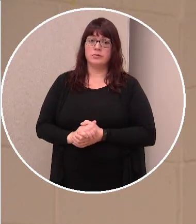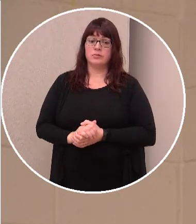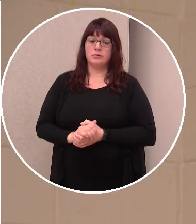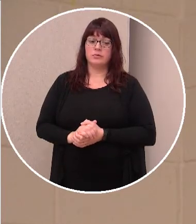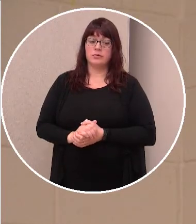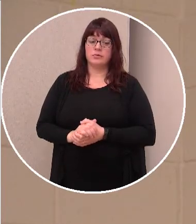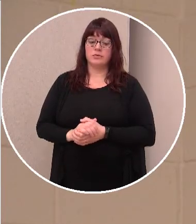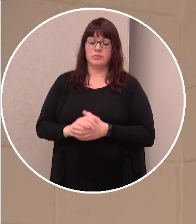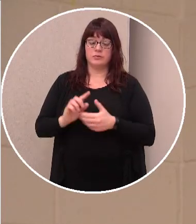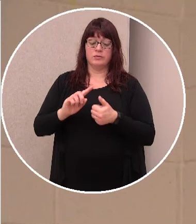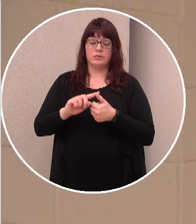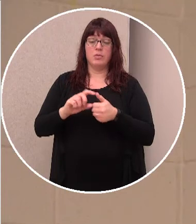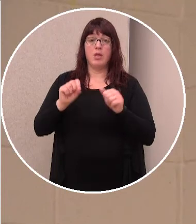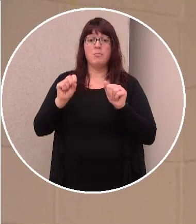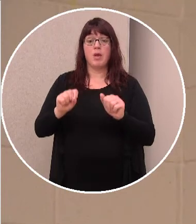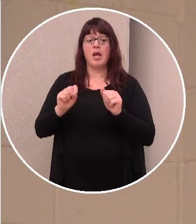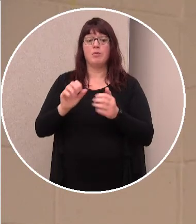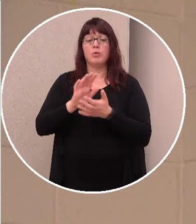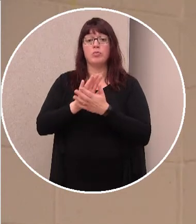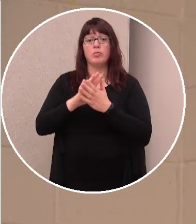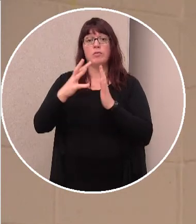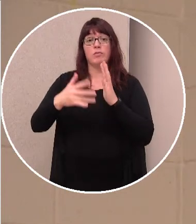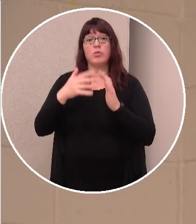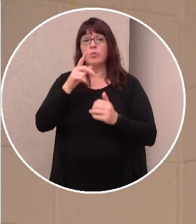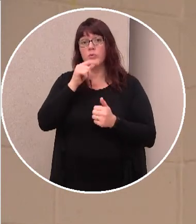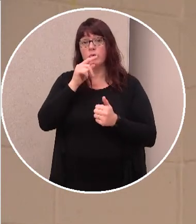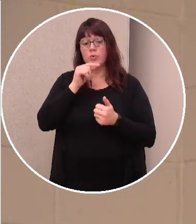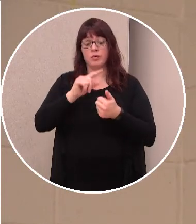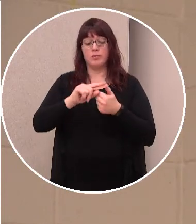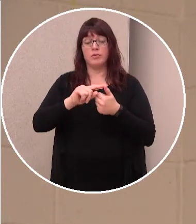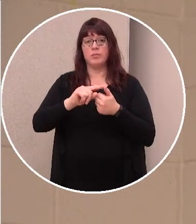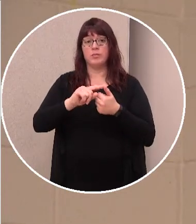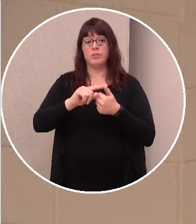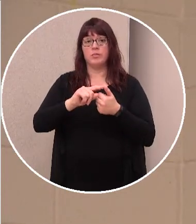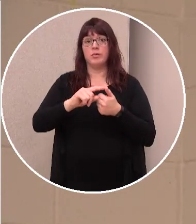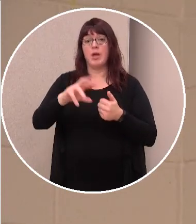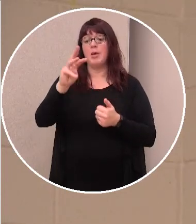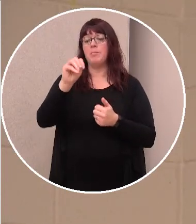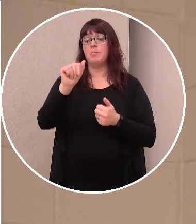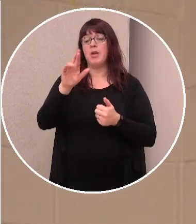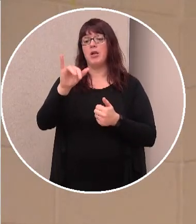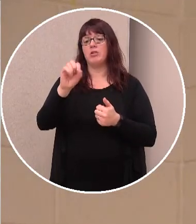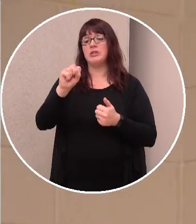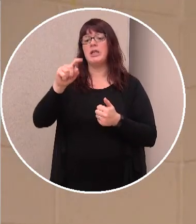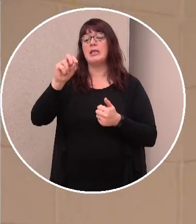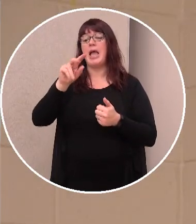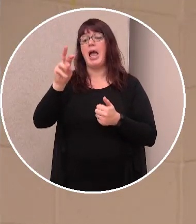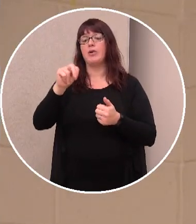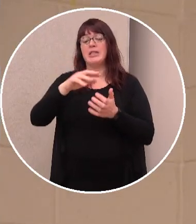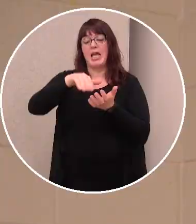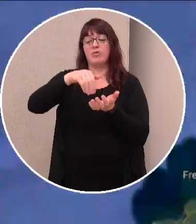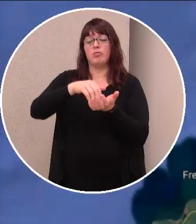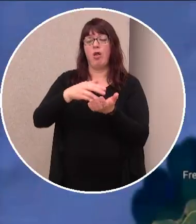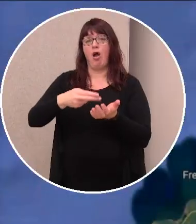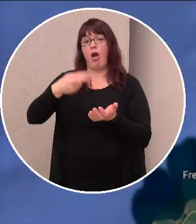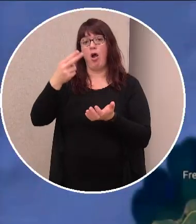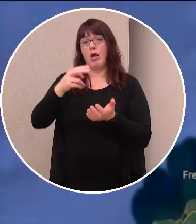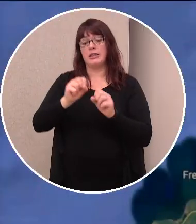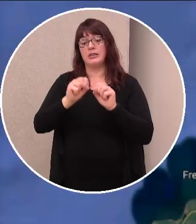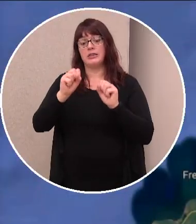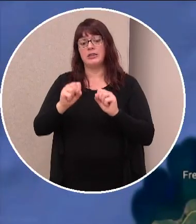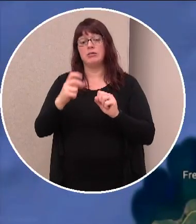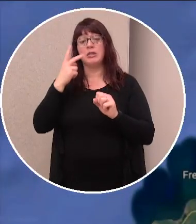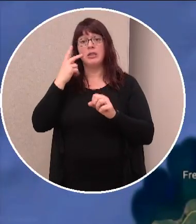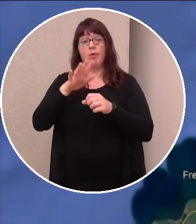The first potential system for review is the Marystown Central High system. Here we see a